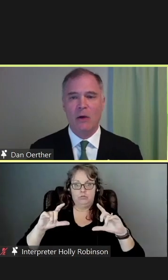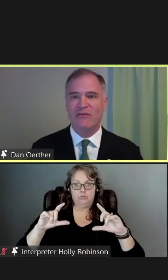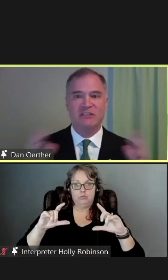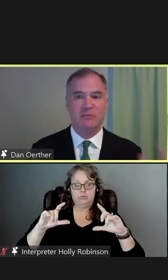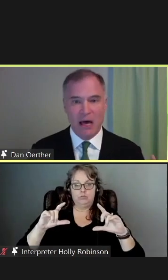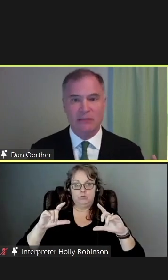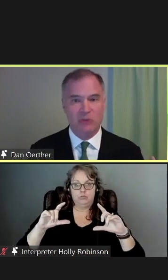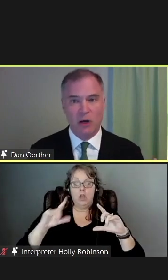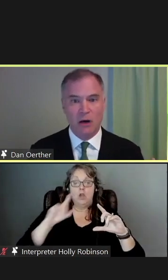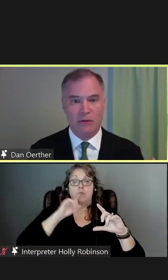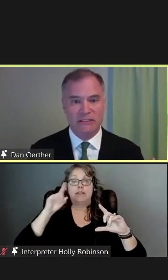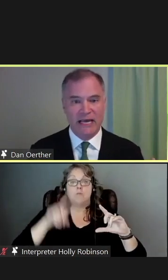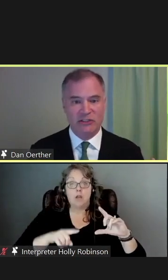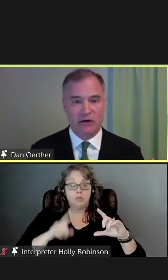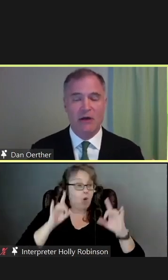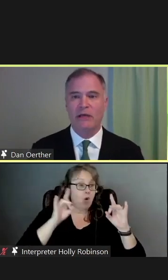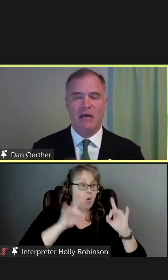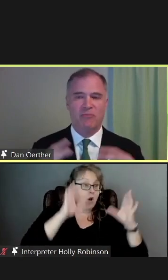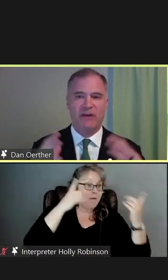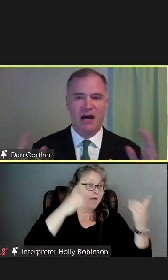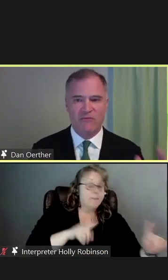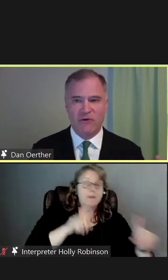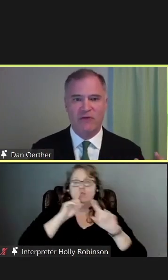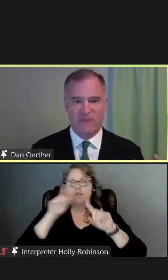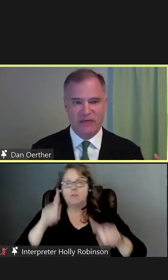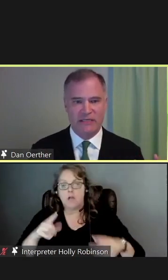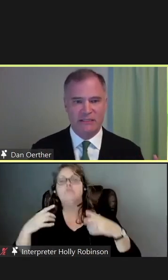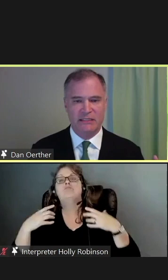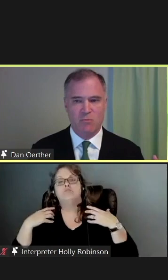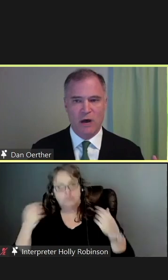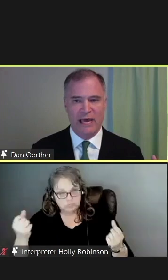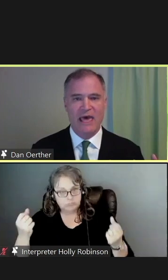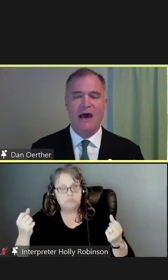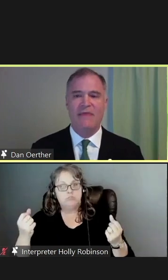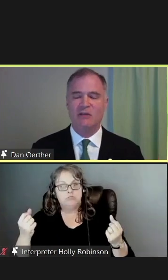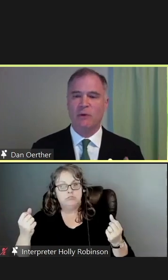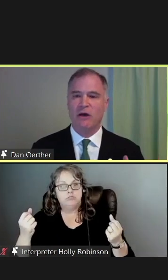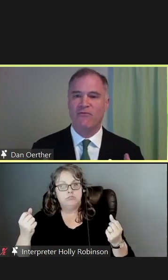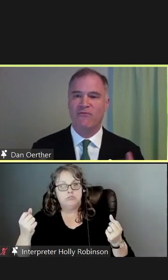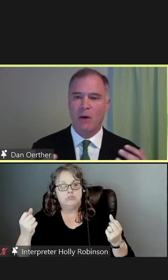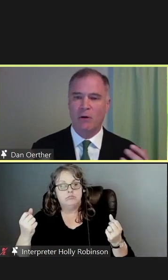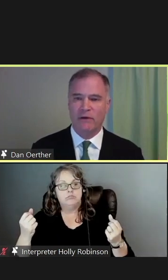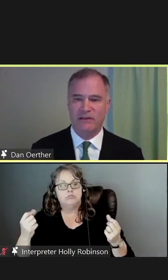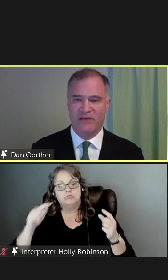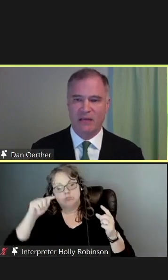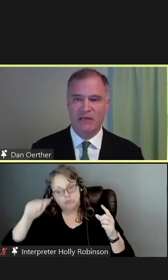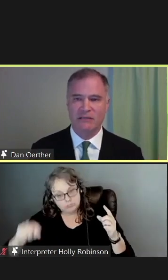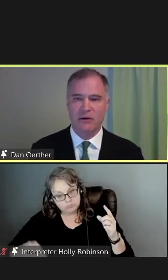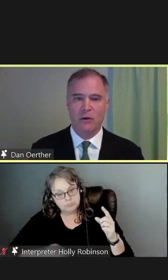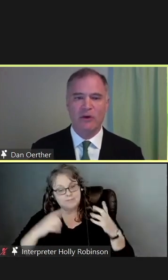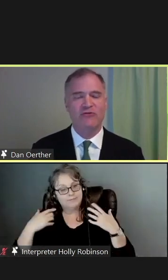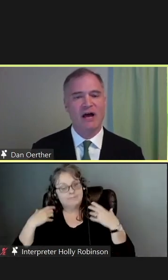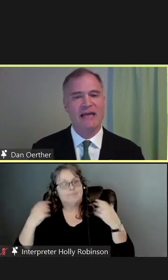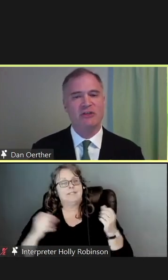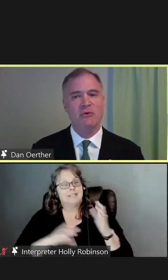We have a response to a horrible disaster. We end up recovering from it in some way. And then as we go forward with development,